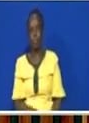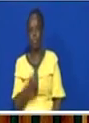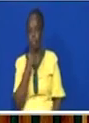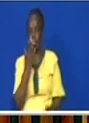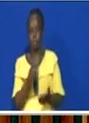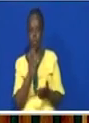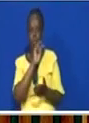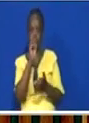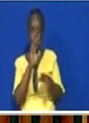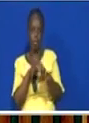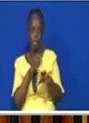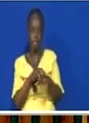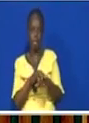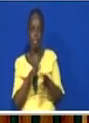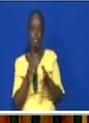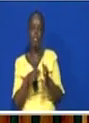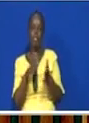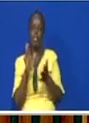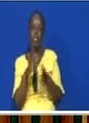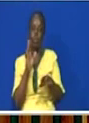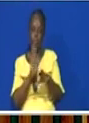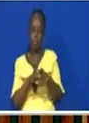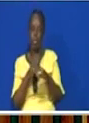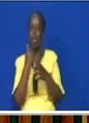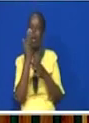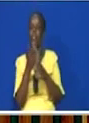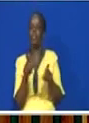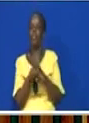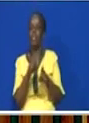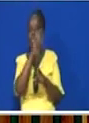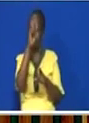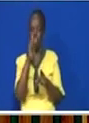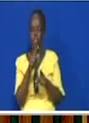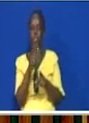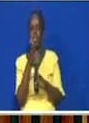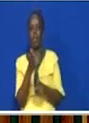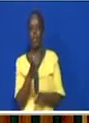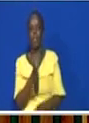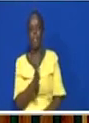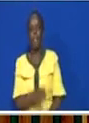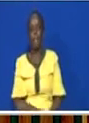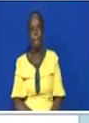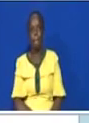we look at the appropriate answer for this question.